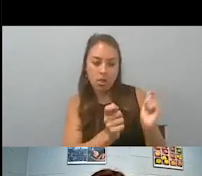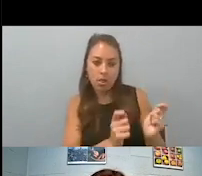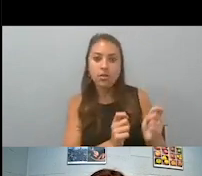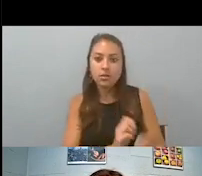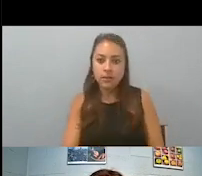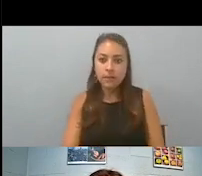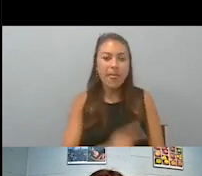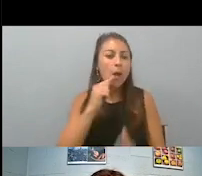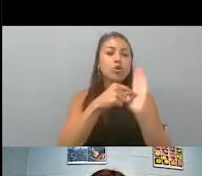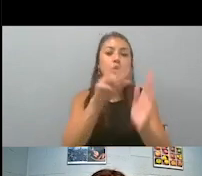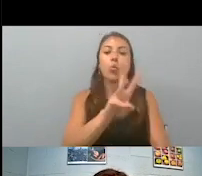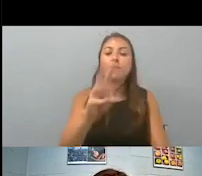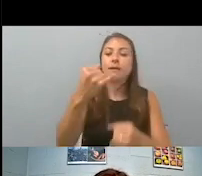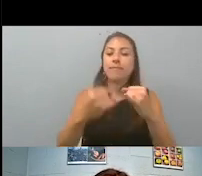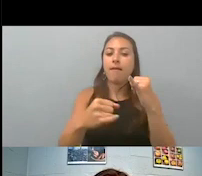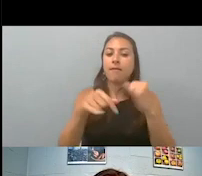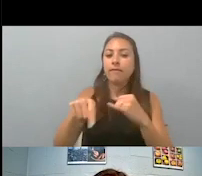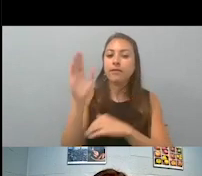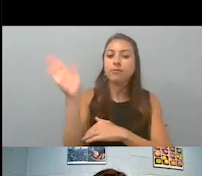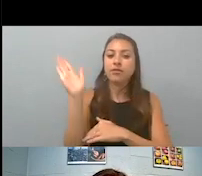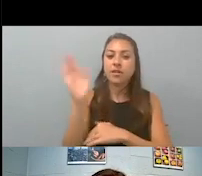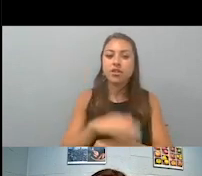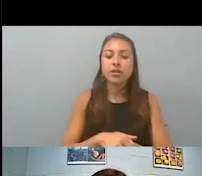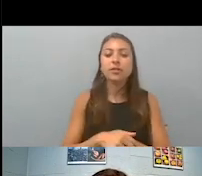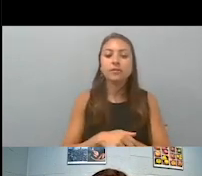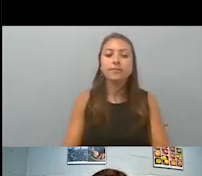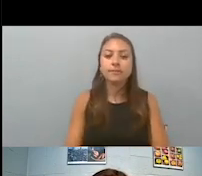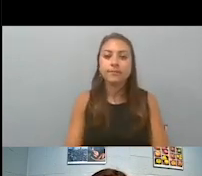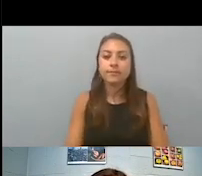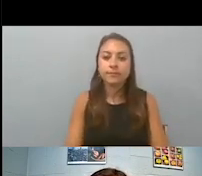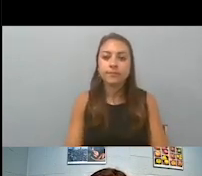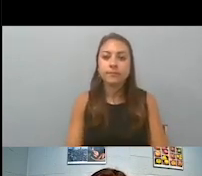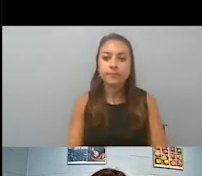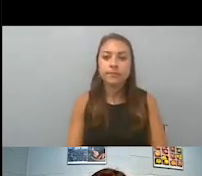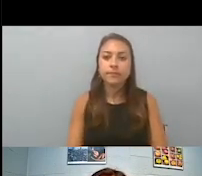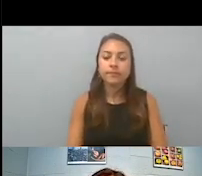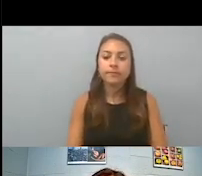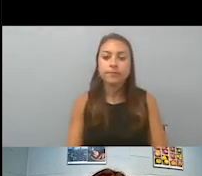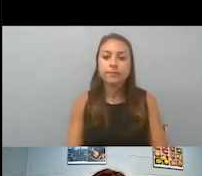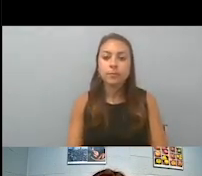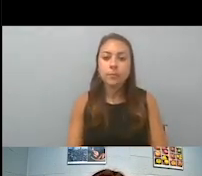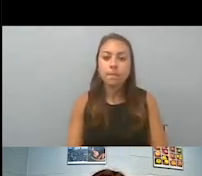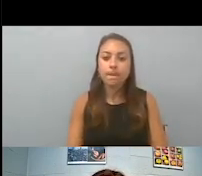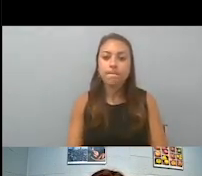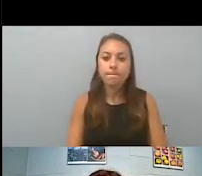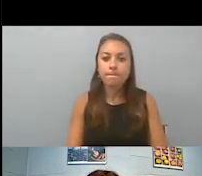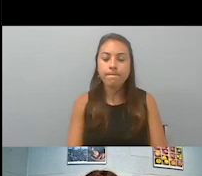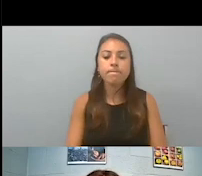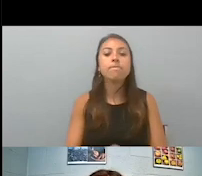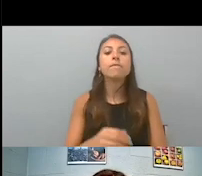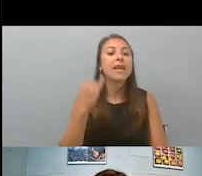can actually show the website at the end. I think some of the information that I'll get into pertaining to another question that comes up, where to